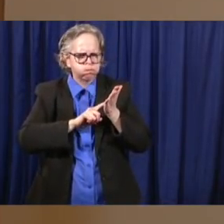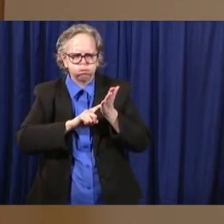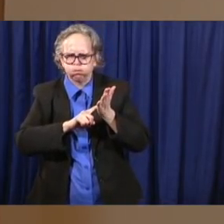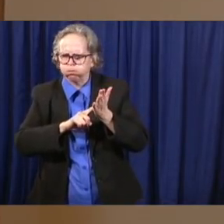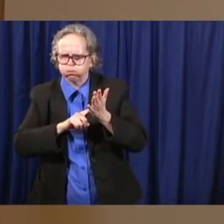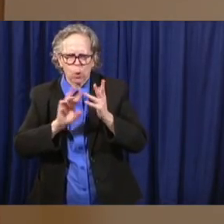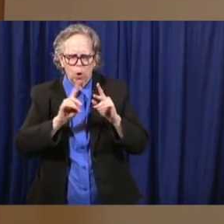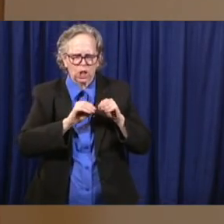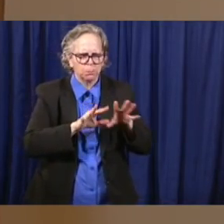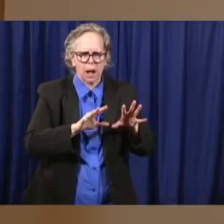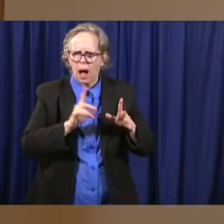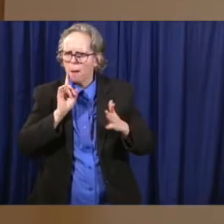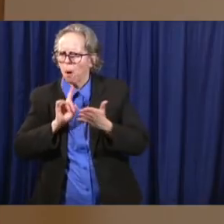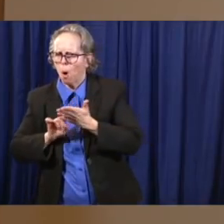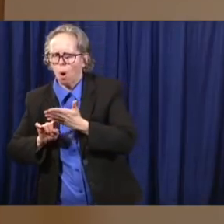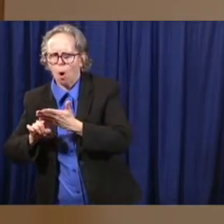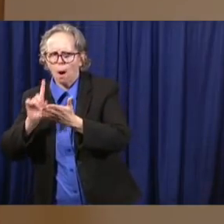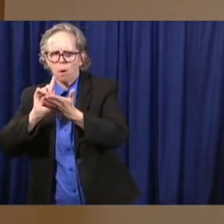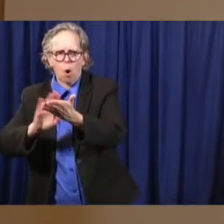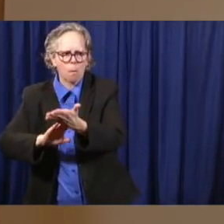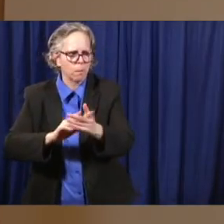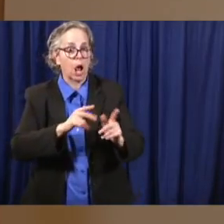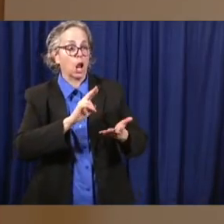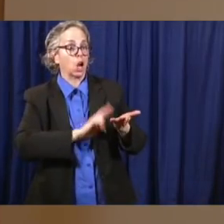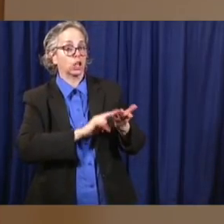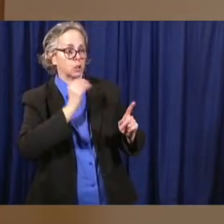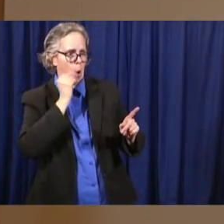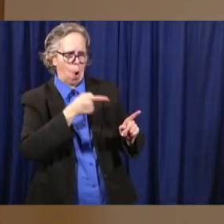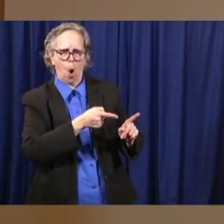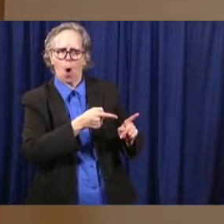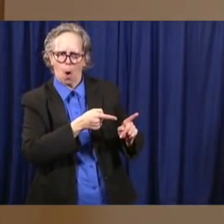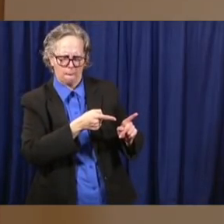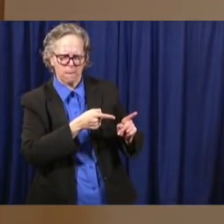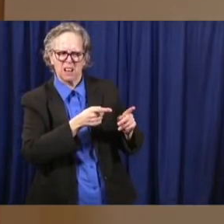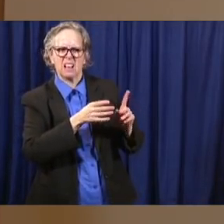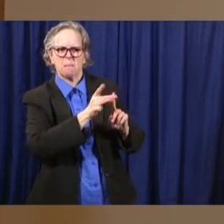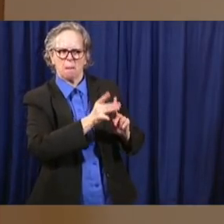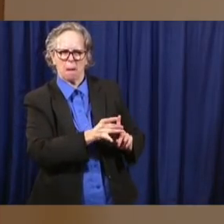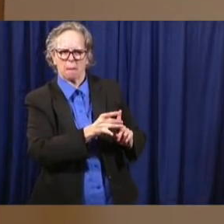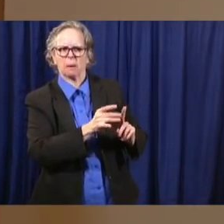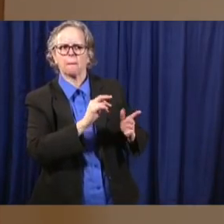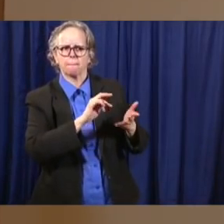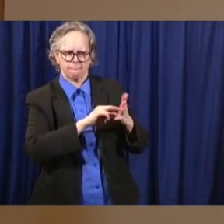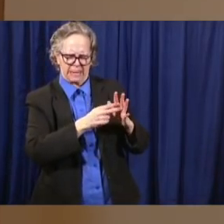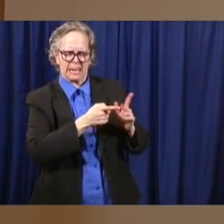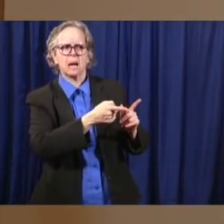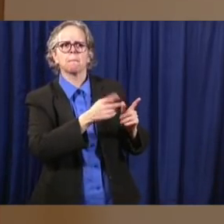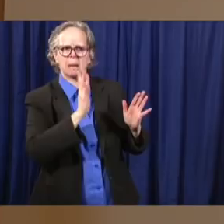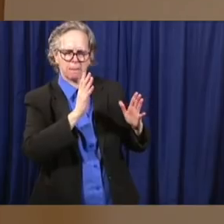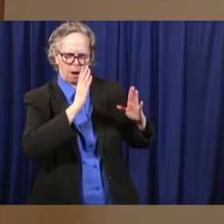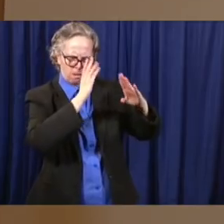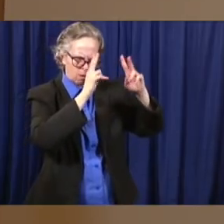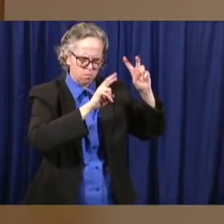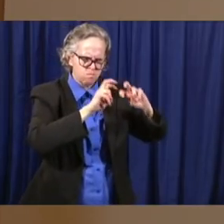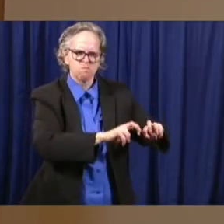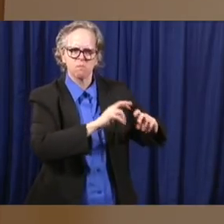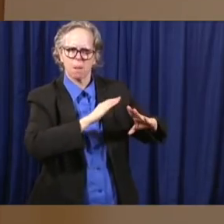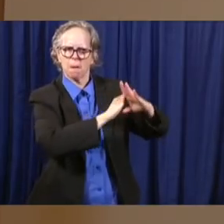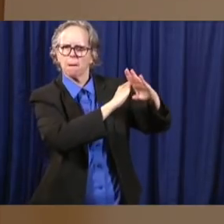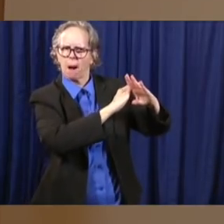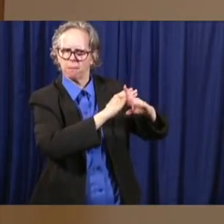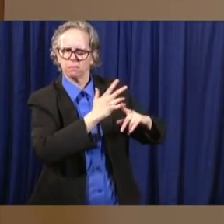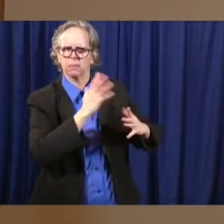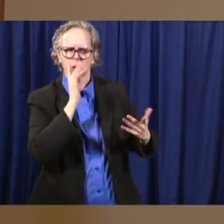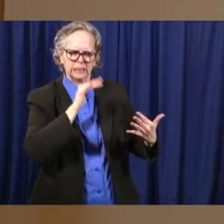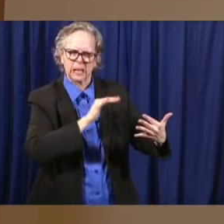in a nursing home. And then we at the state, our epidemiologists, our medical team is coming alongside that. When we see that a